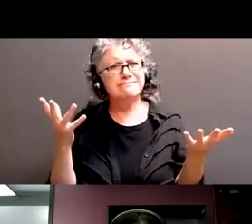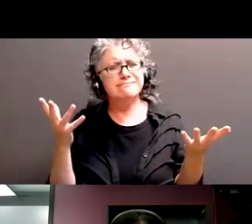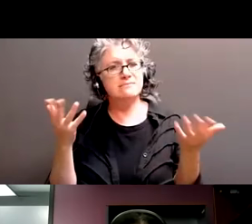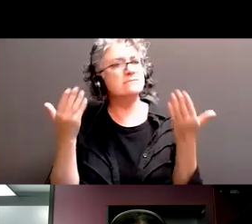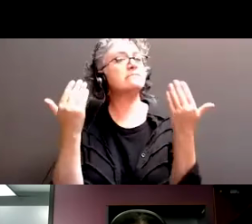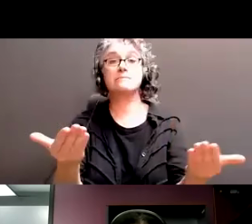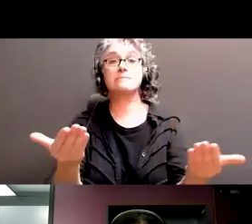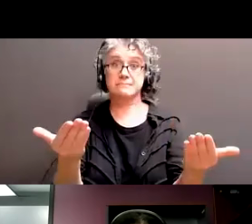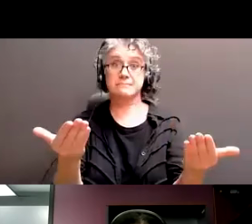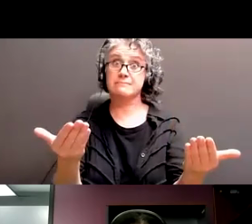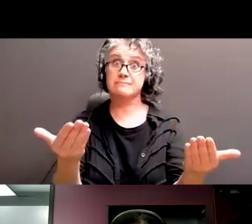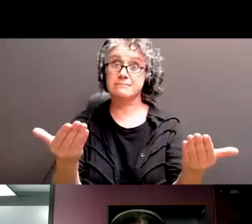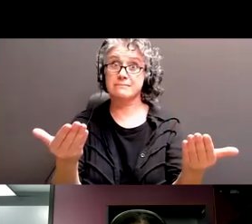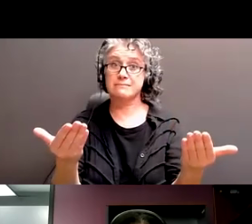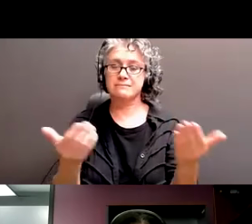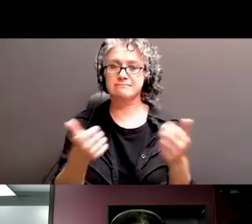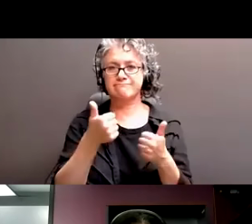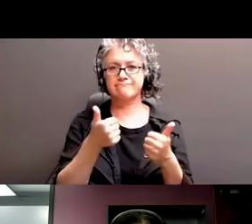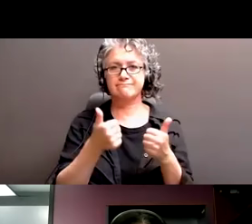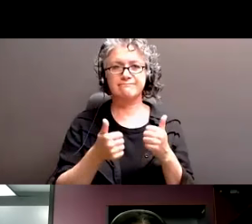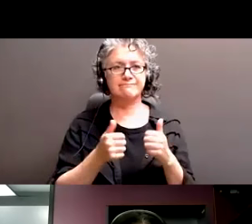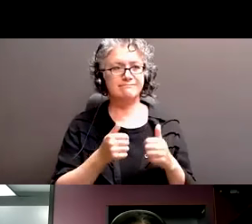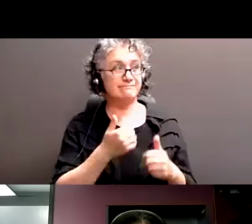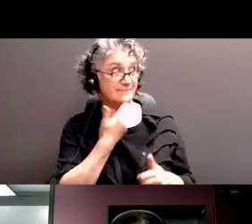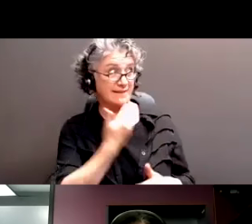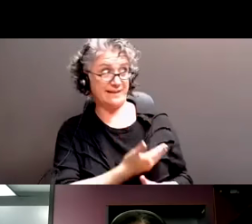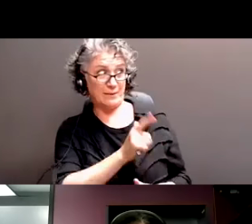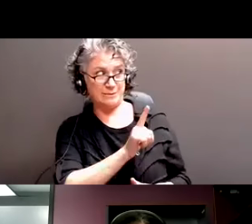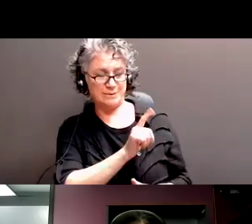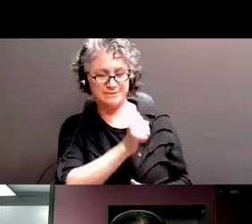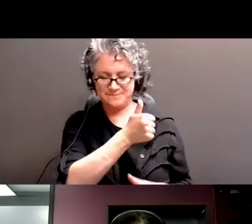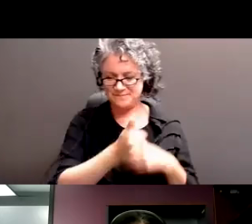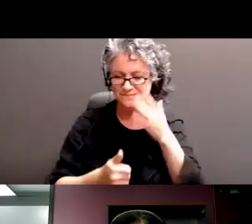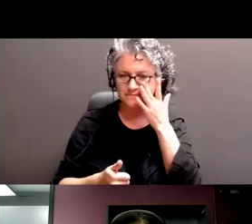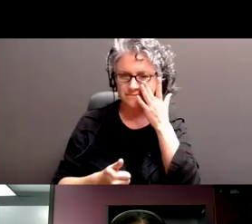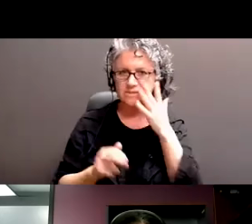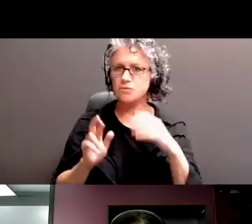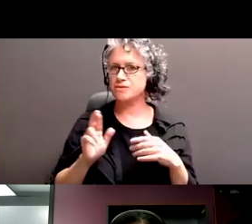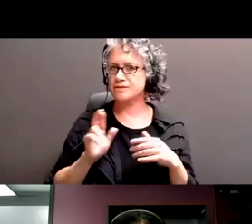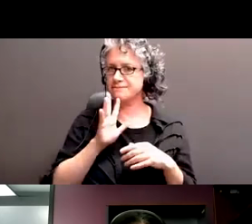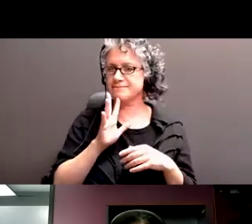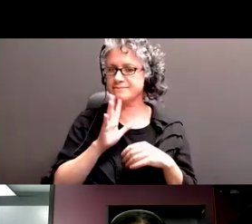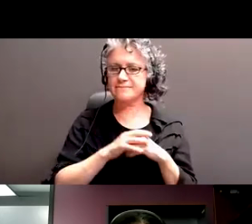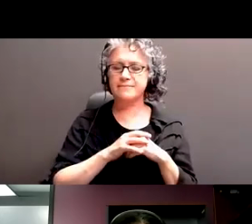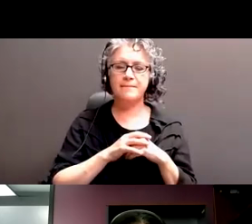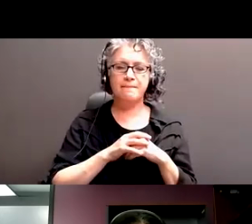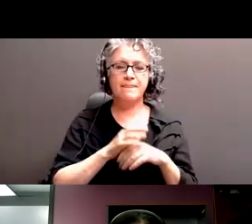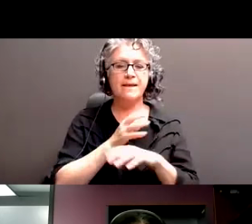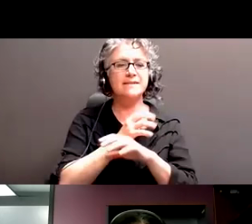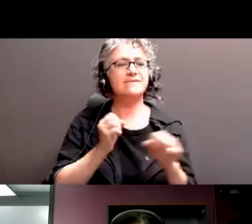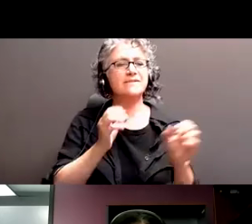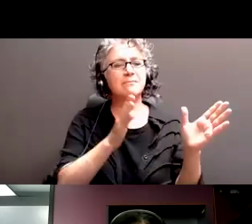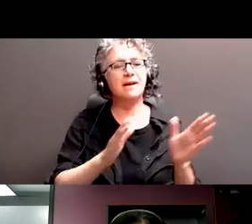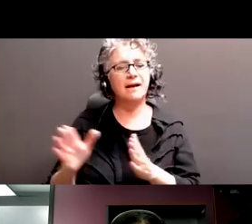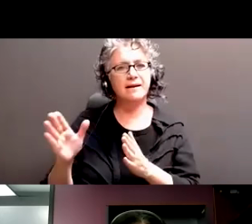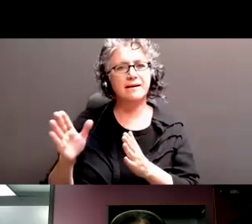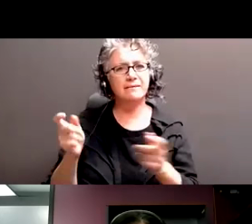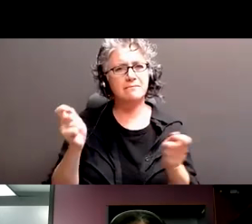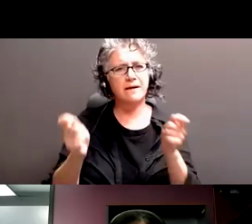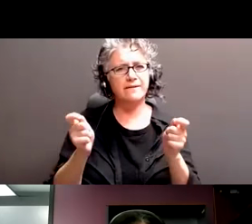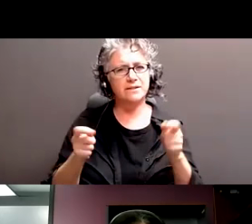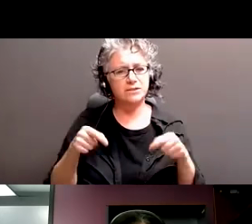it. Thanks, LaToya. So some safety planning strategies and modifications during COVID-19.